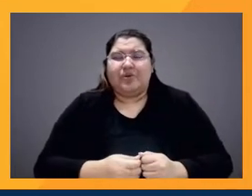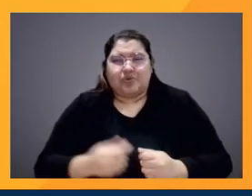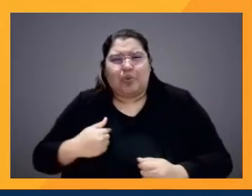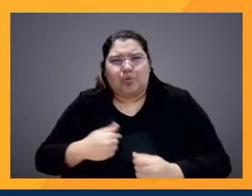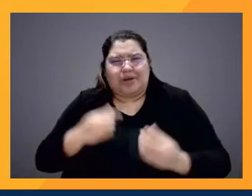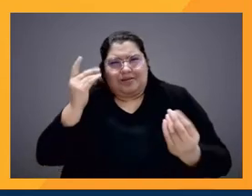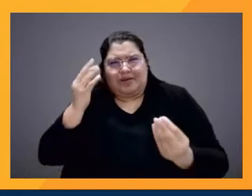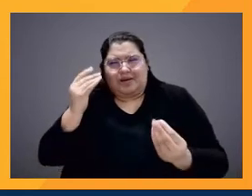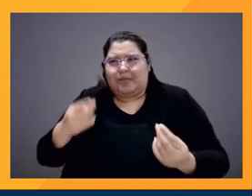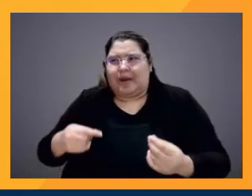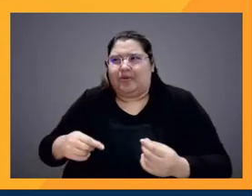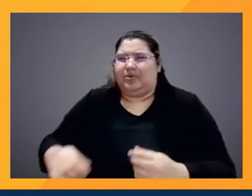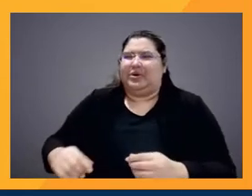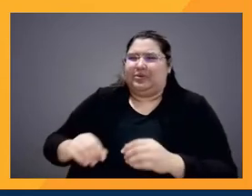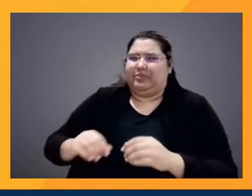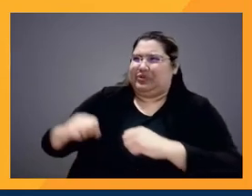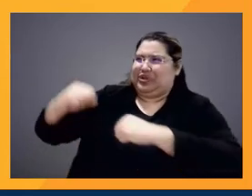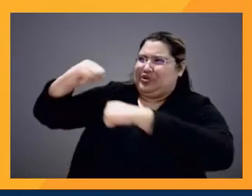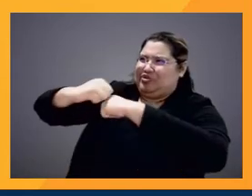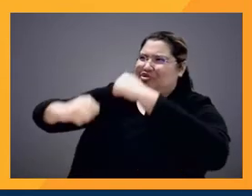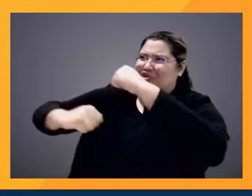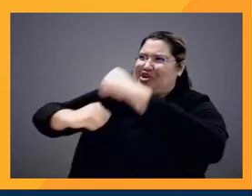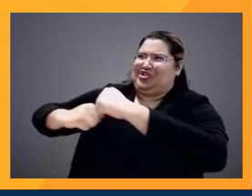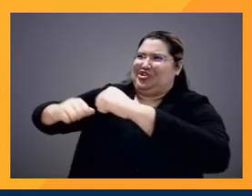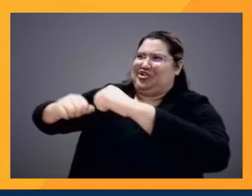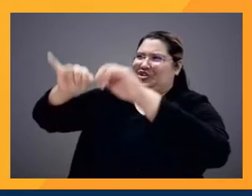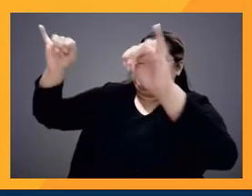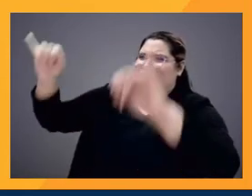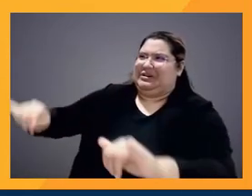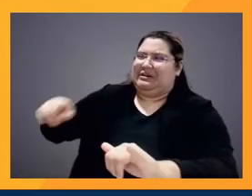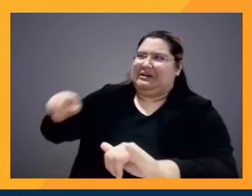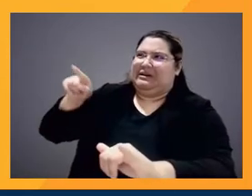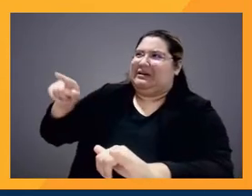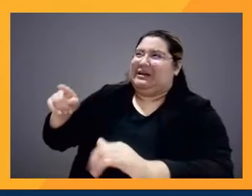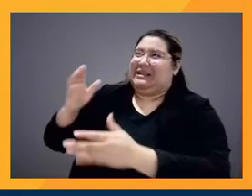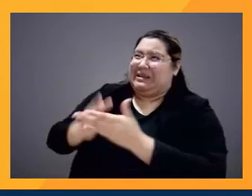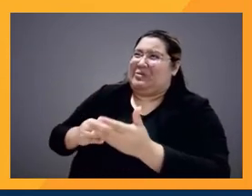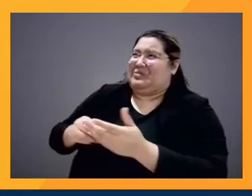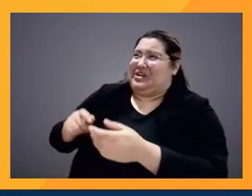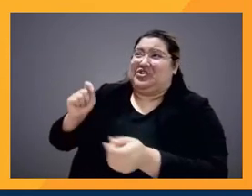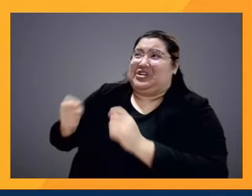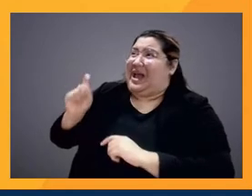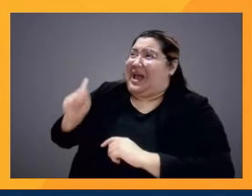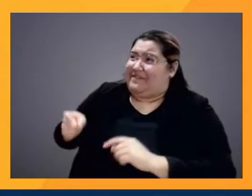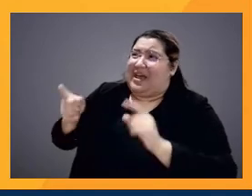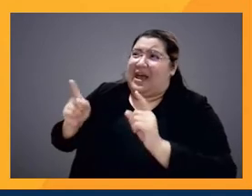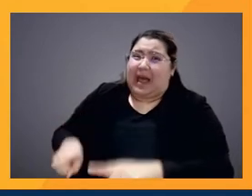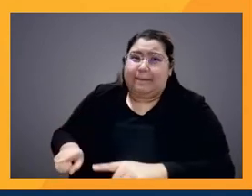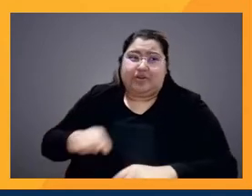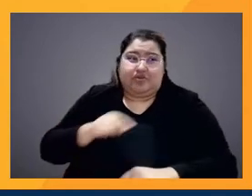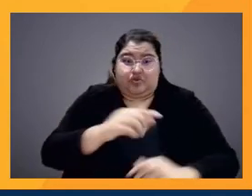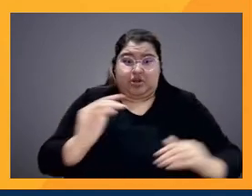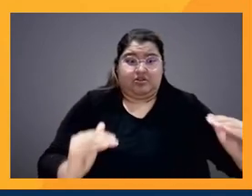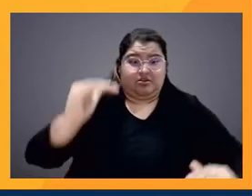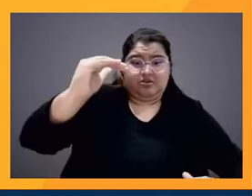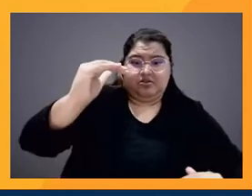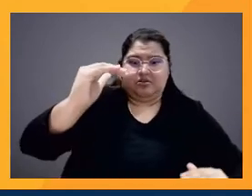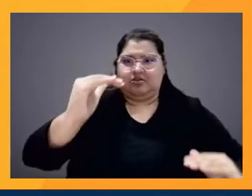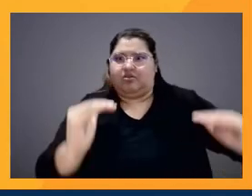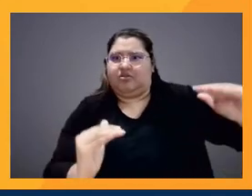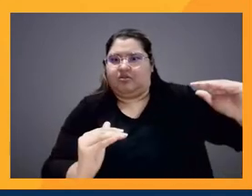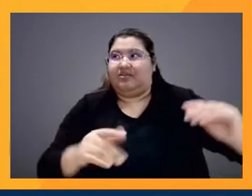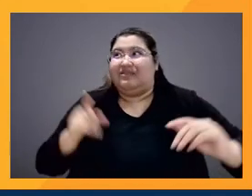of a bigger package of just making sure that you're actually staying connected with that person you're sitting these days across the Zoom screen with, and the before times across the